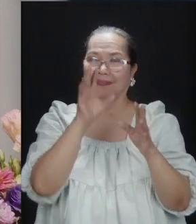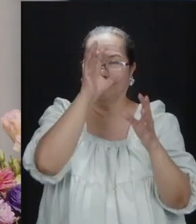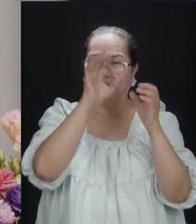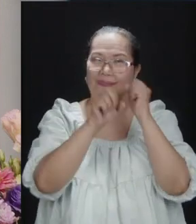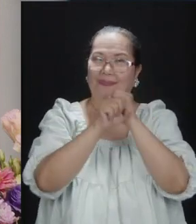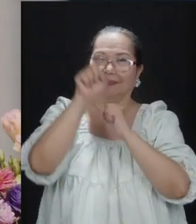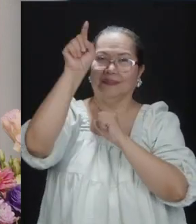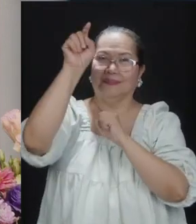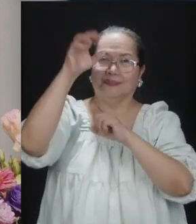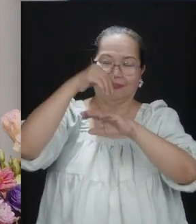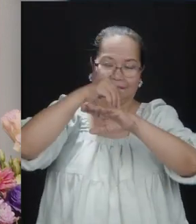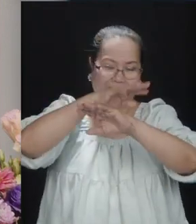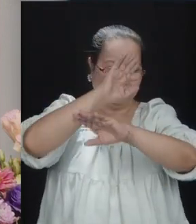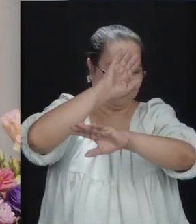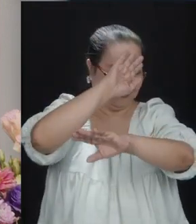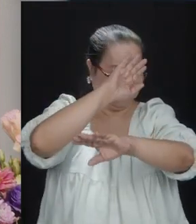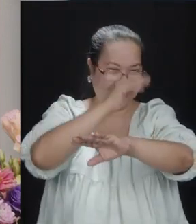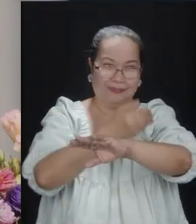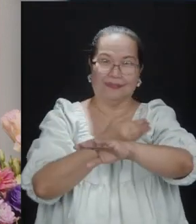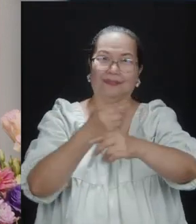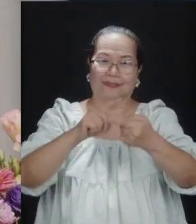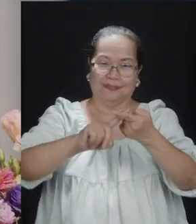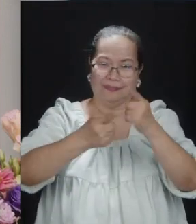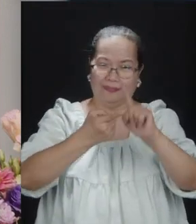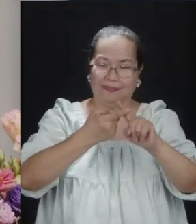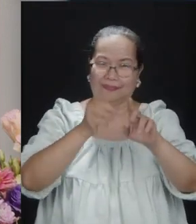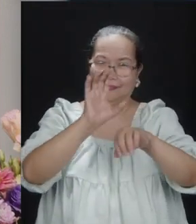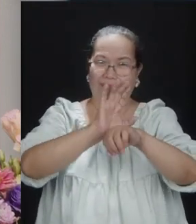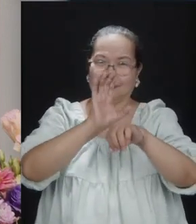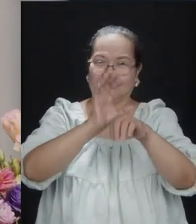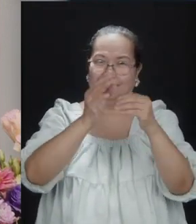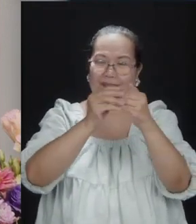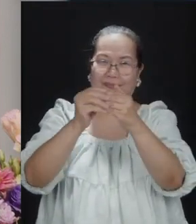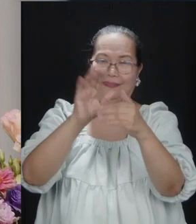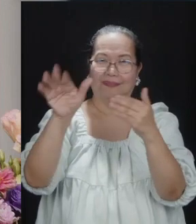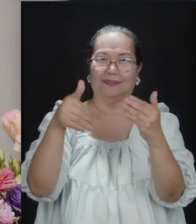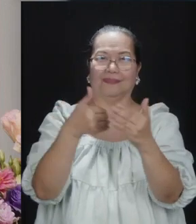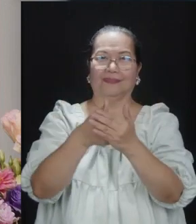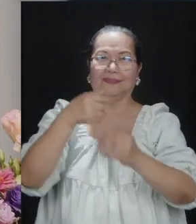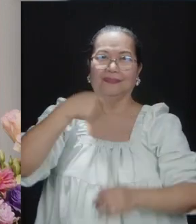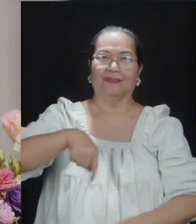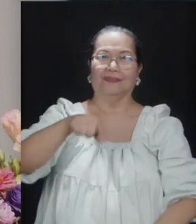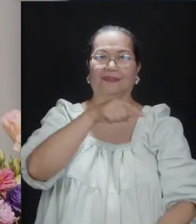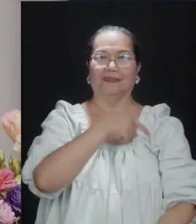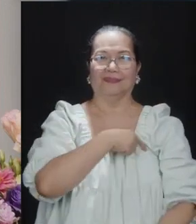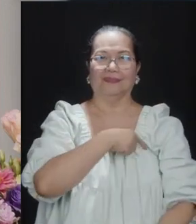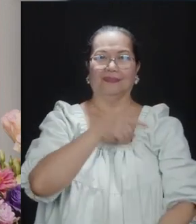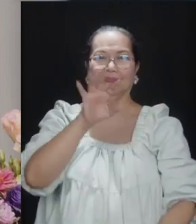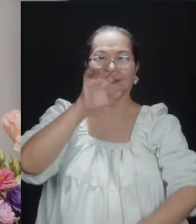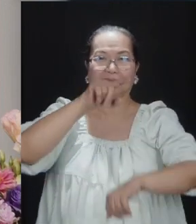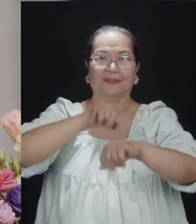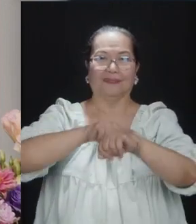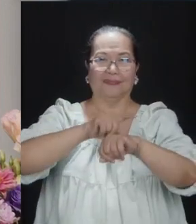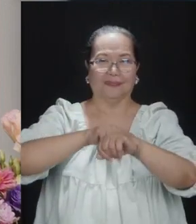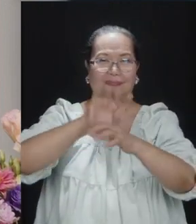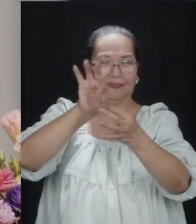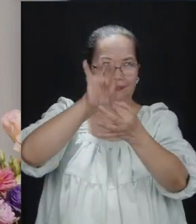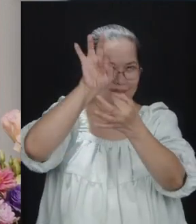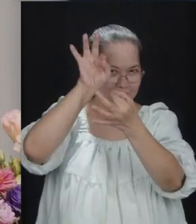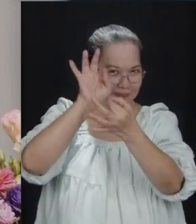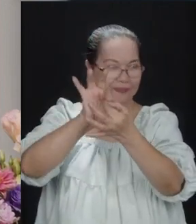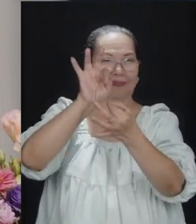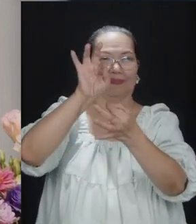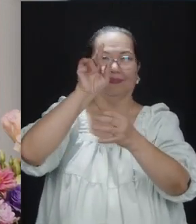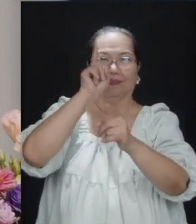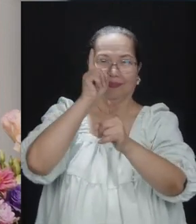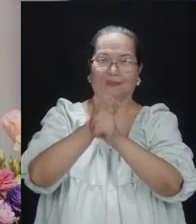He sent friends, the church, our leaders to come alongside us. It was timely and sufficient. It